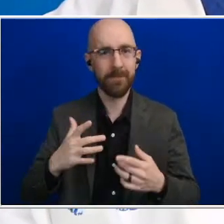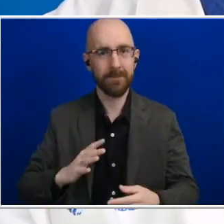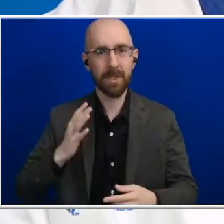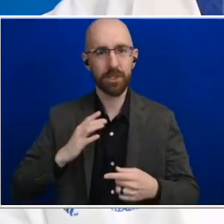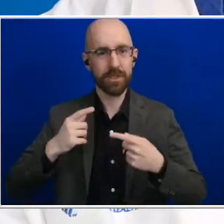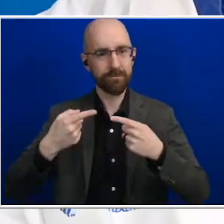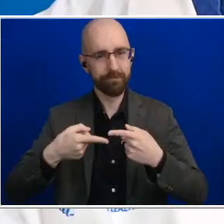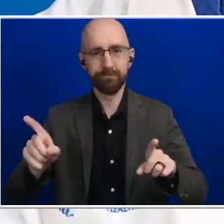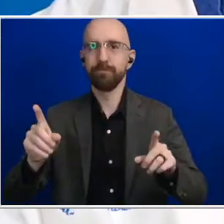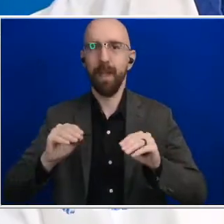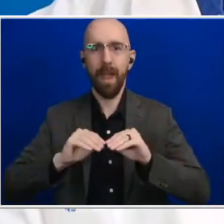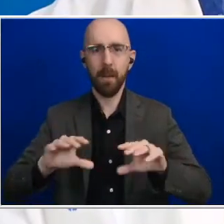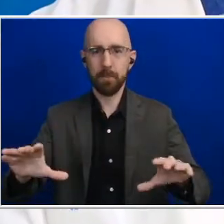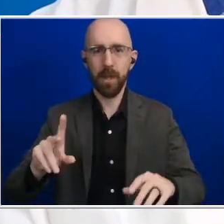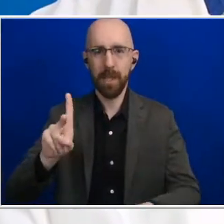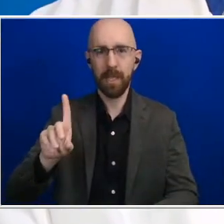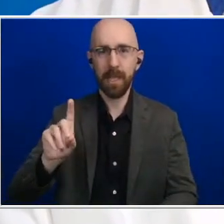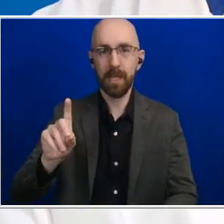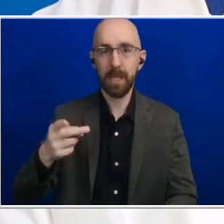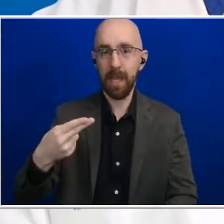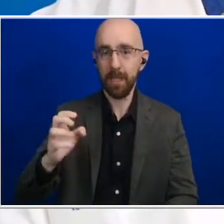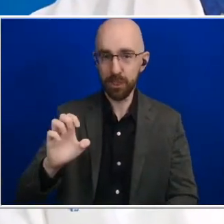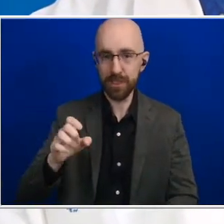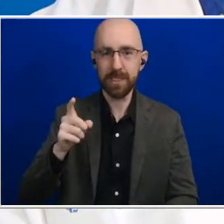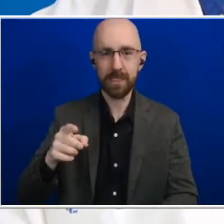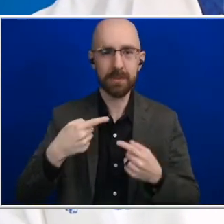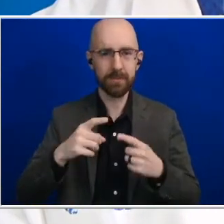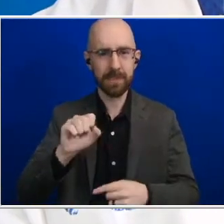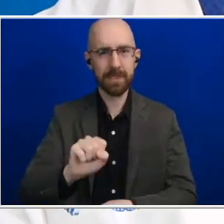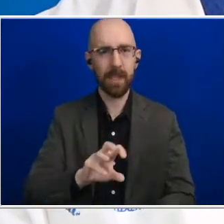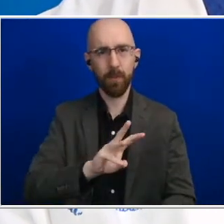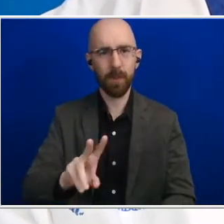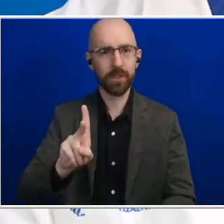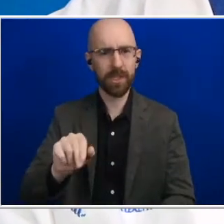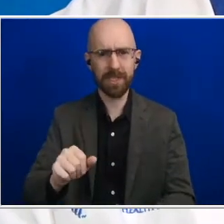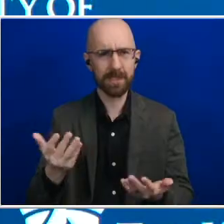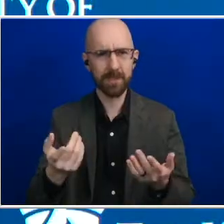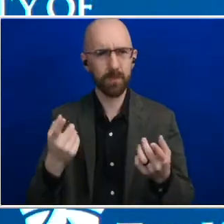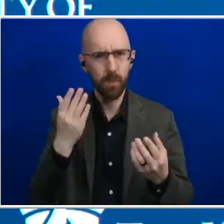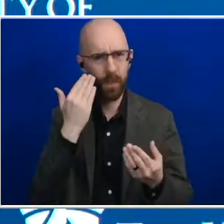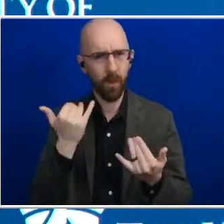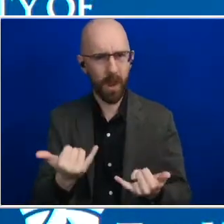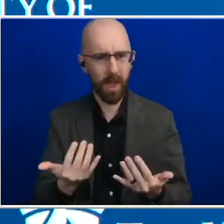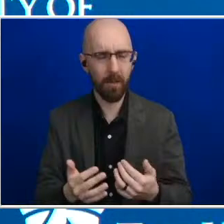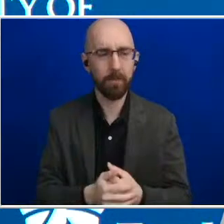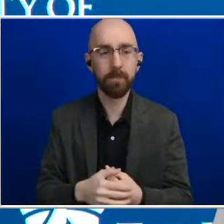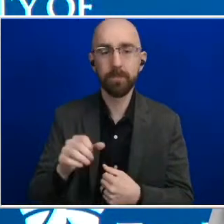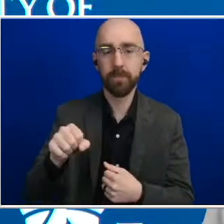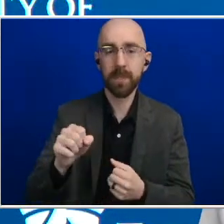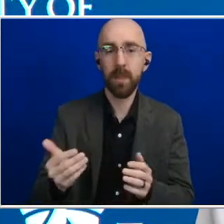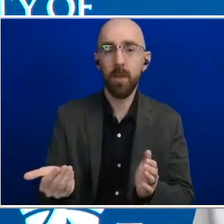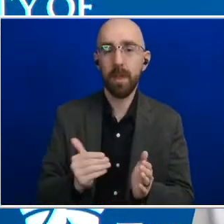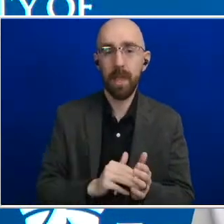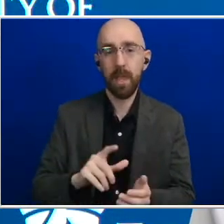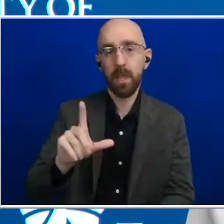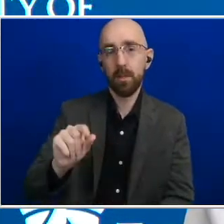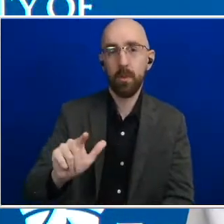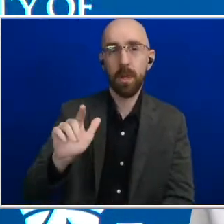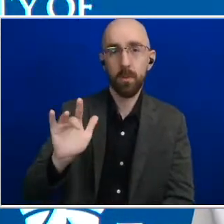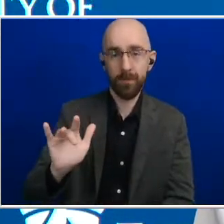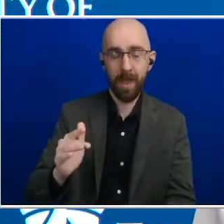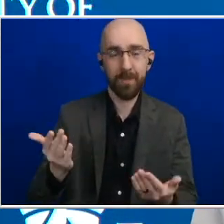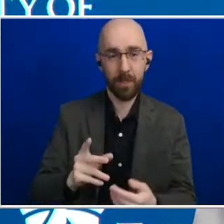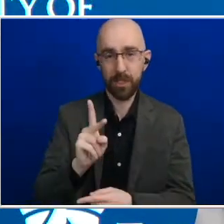10 measles cases in southwestern Kansas. Talk to us about what we know. Yeah, so again, in 2025 here in Kansas, we've had